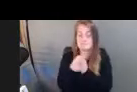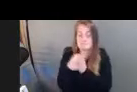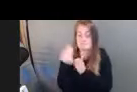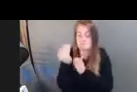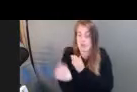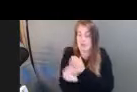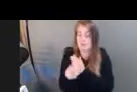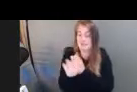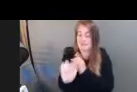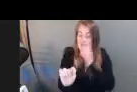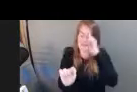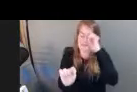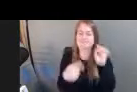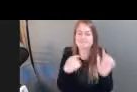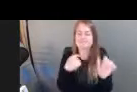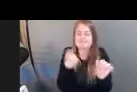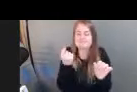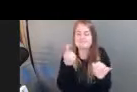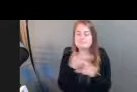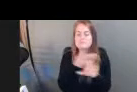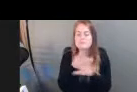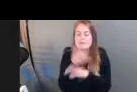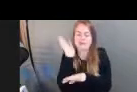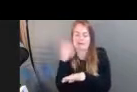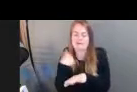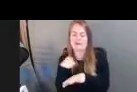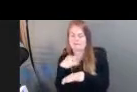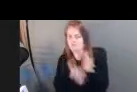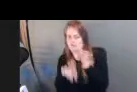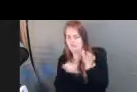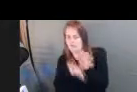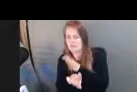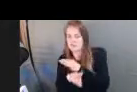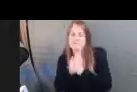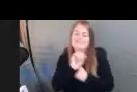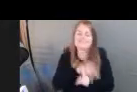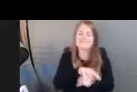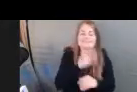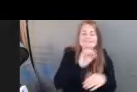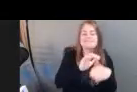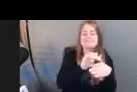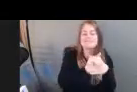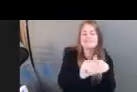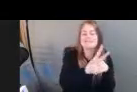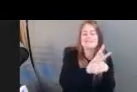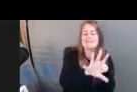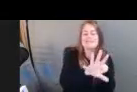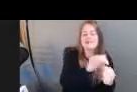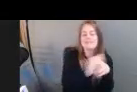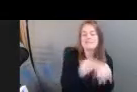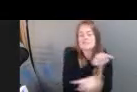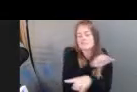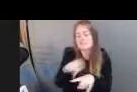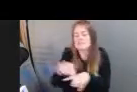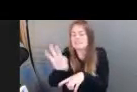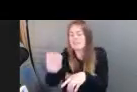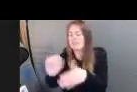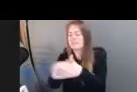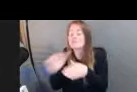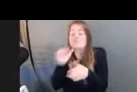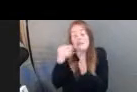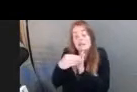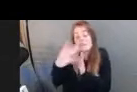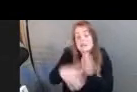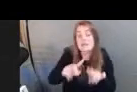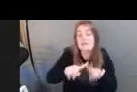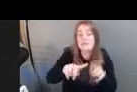kits. Now, I looked up before this presentation. They vary from between $65 and $90, not very expensive, but they allow the